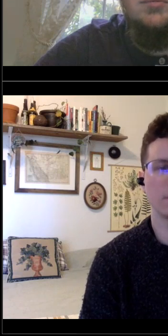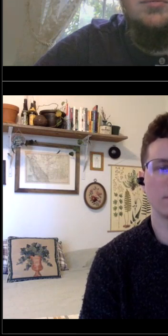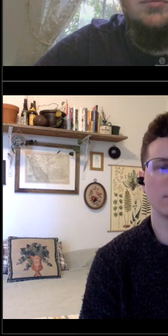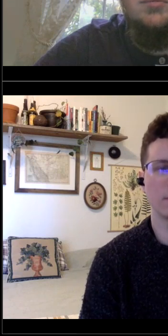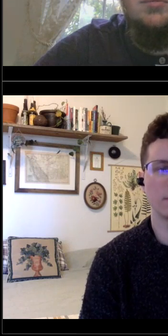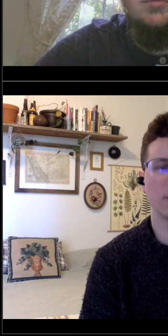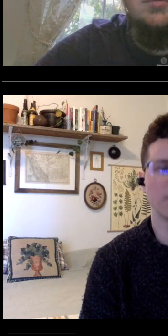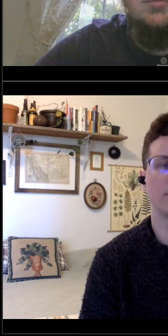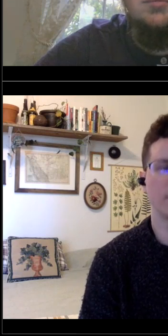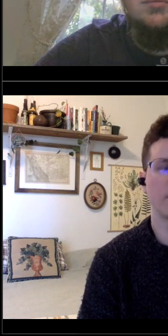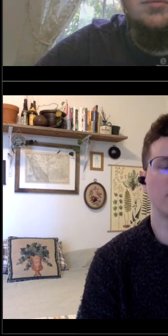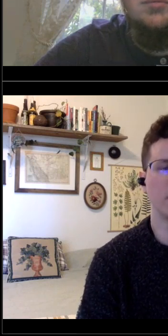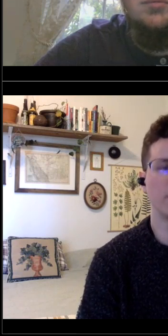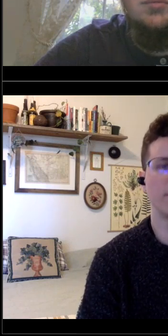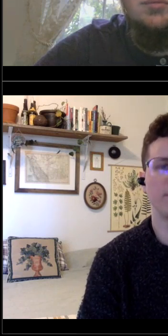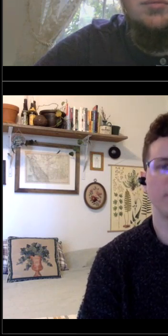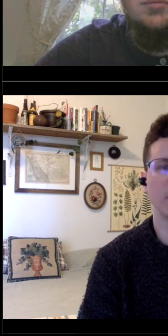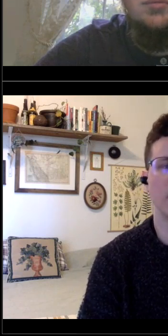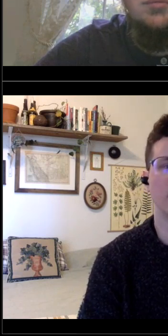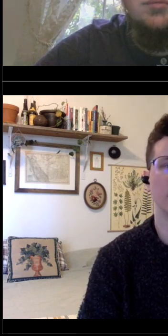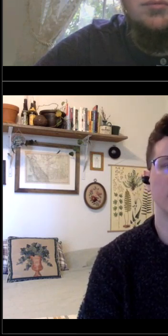Yeah.